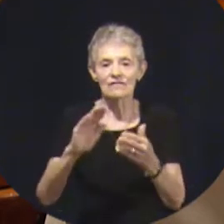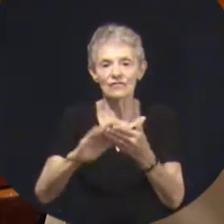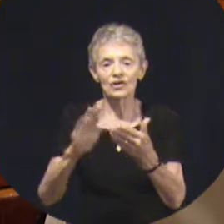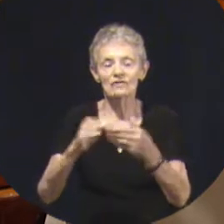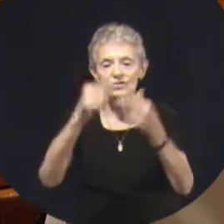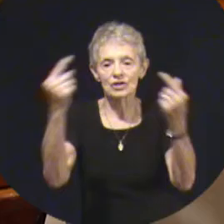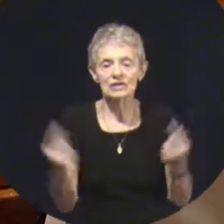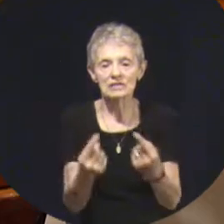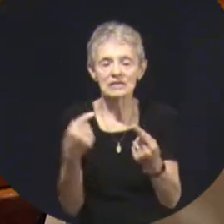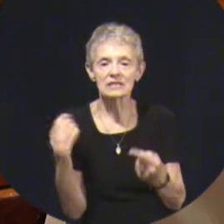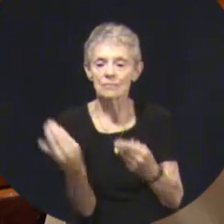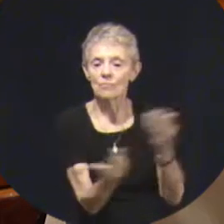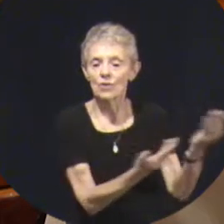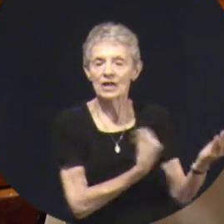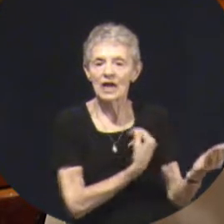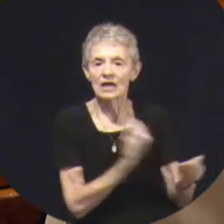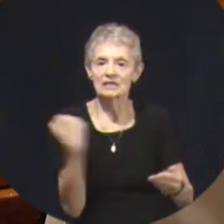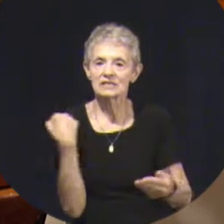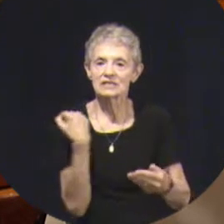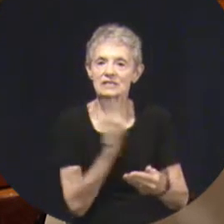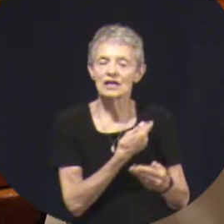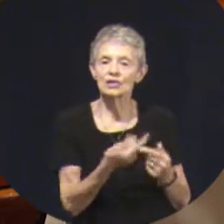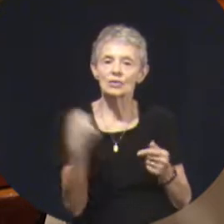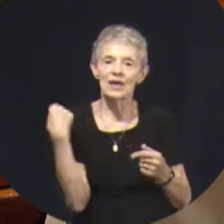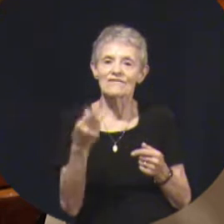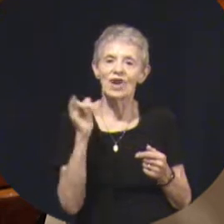to everlasting life. Amen.